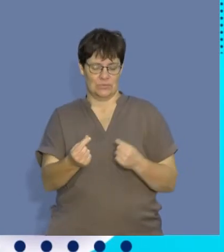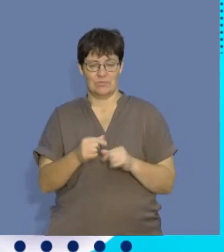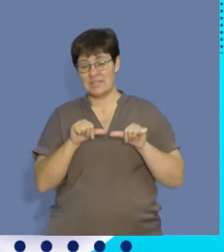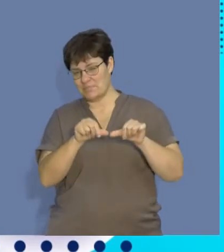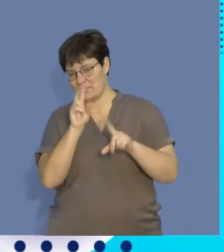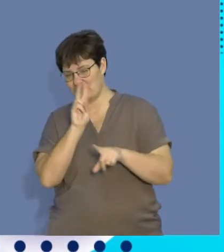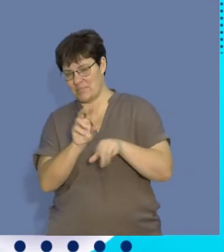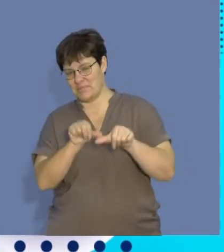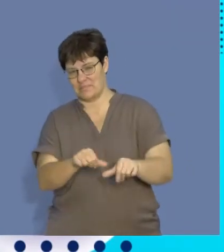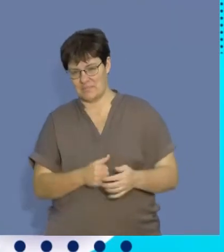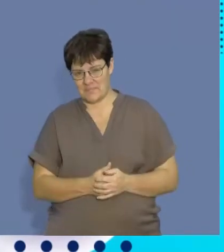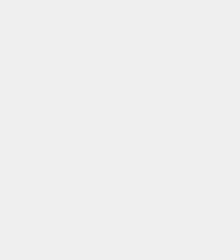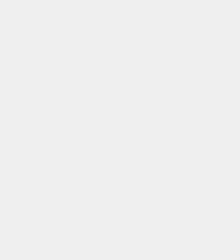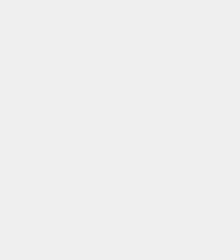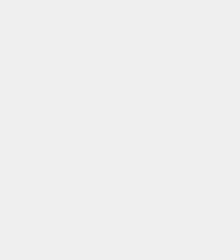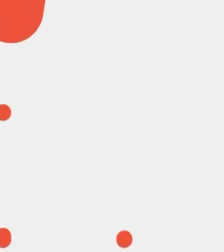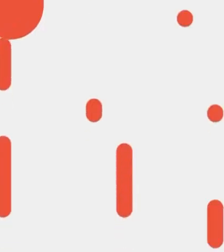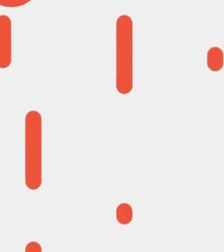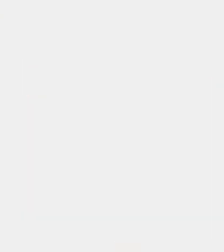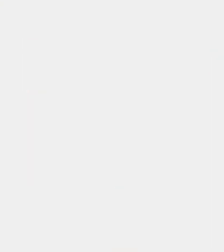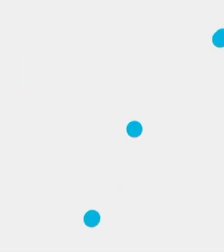stay tuned.